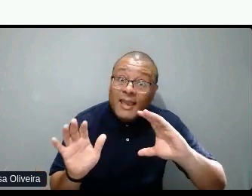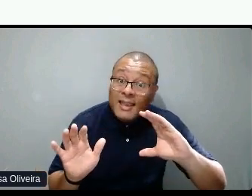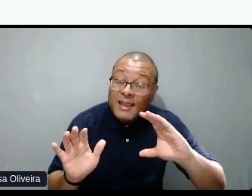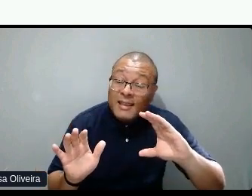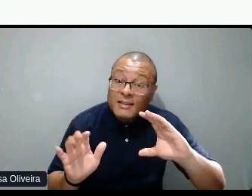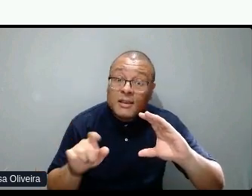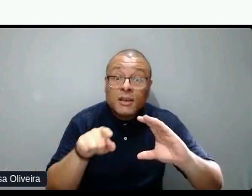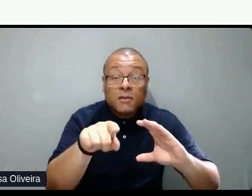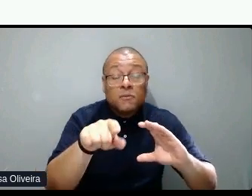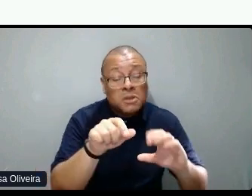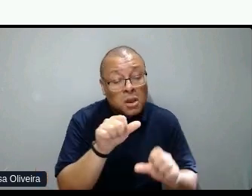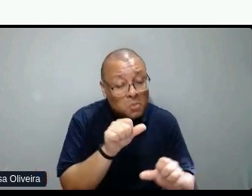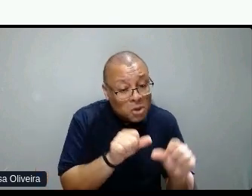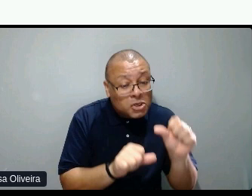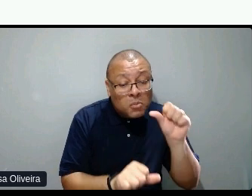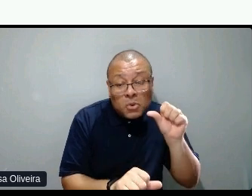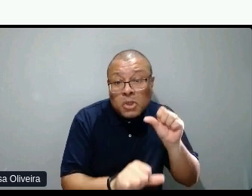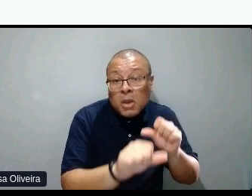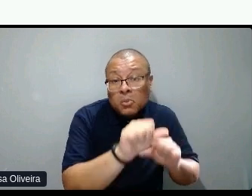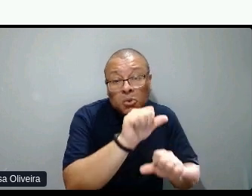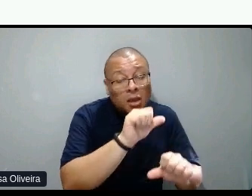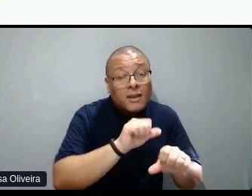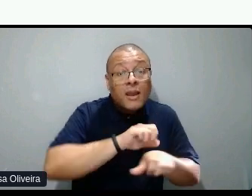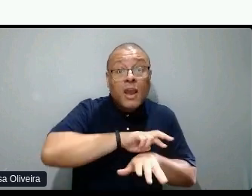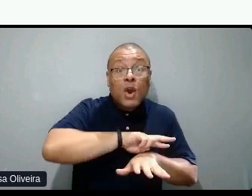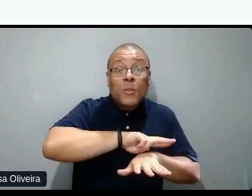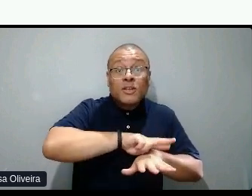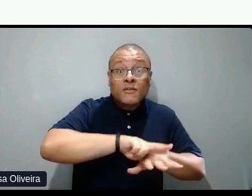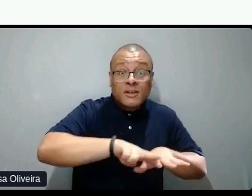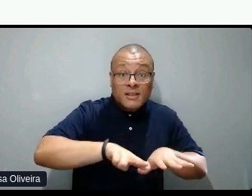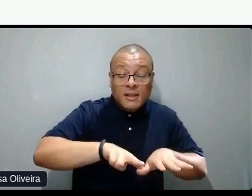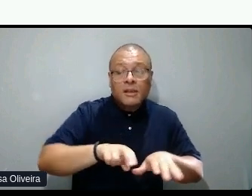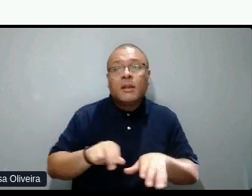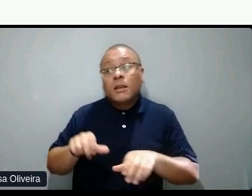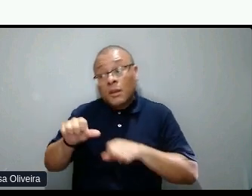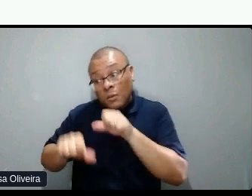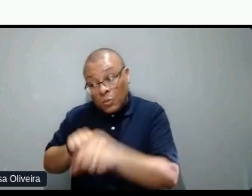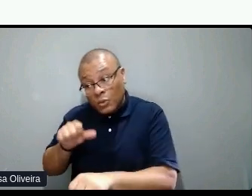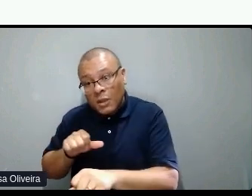that we can change, whereas the internal diversity are things we cannot.